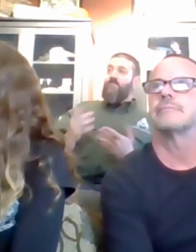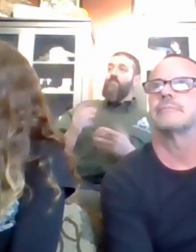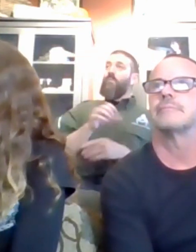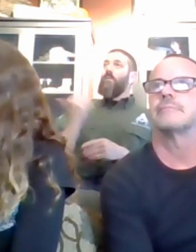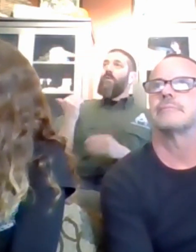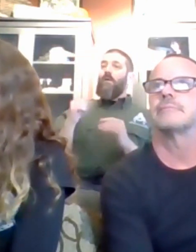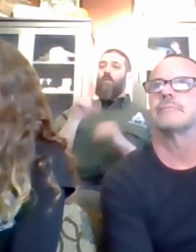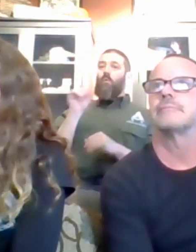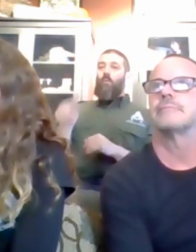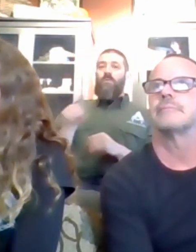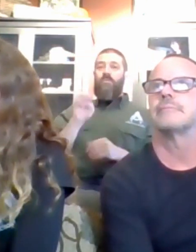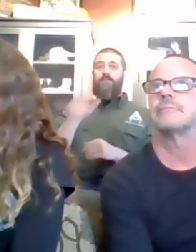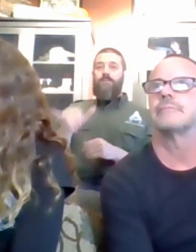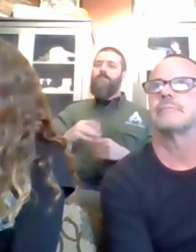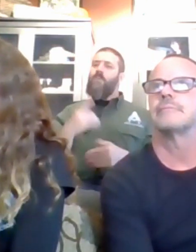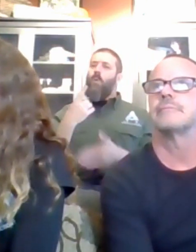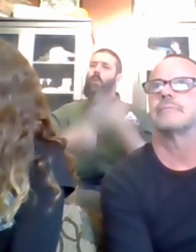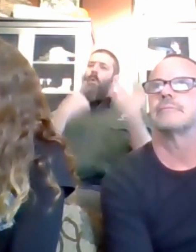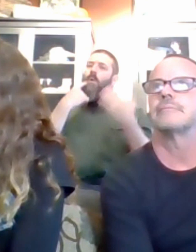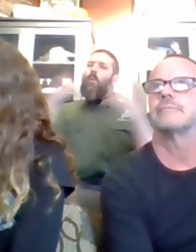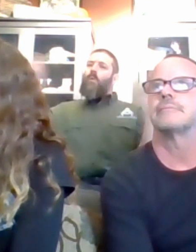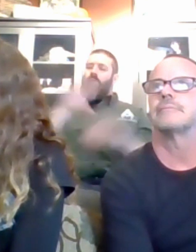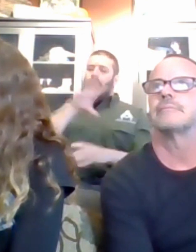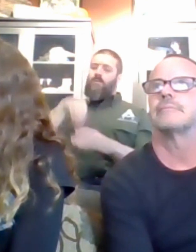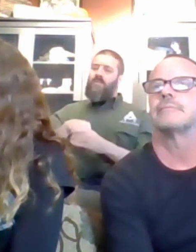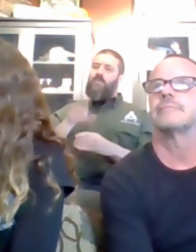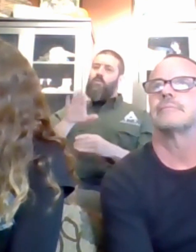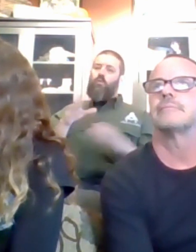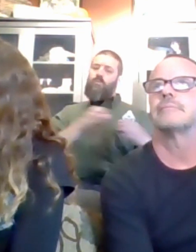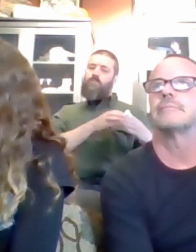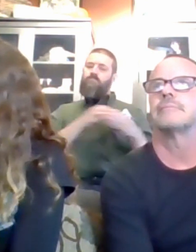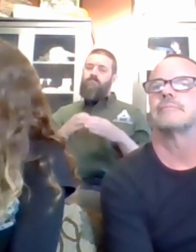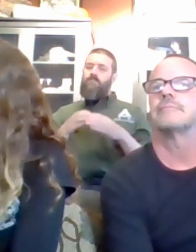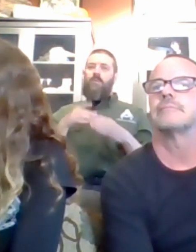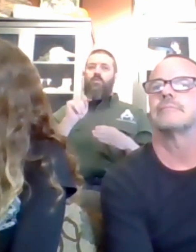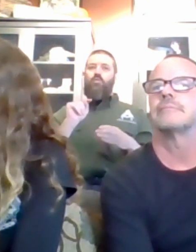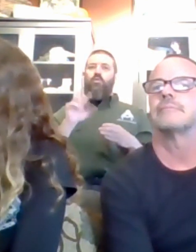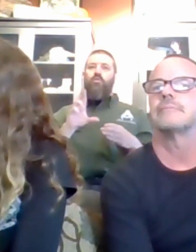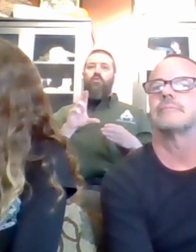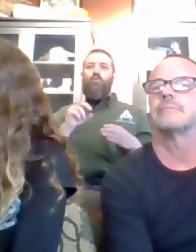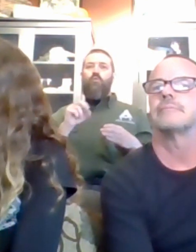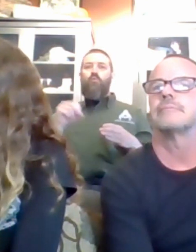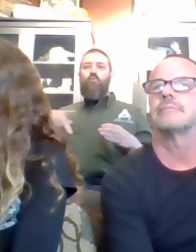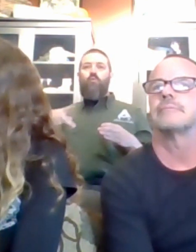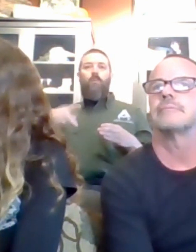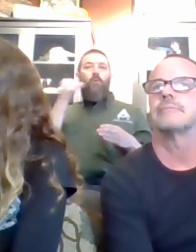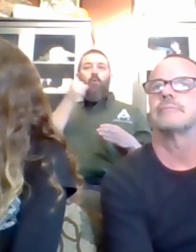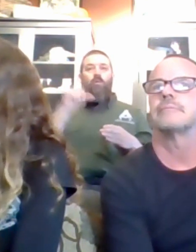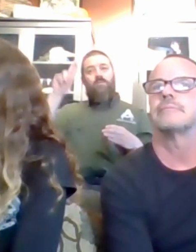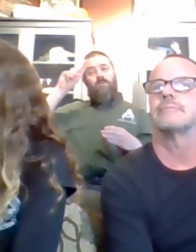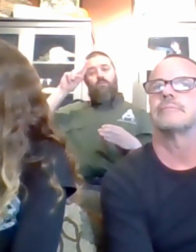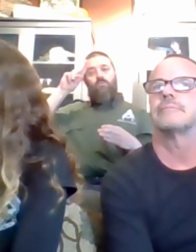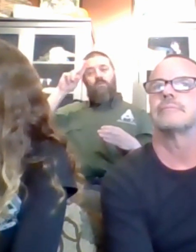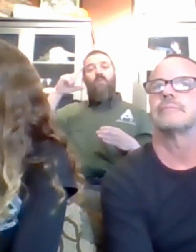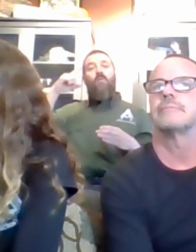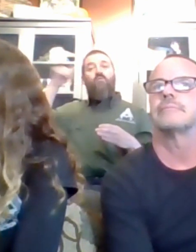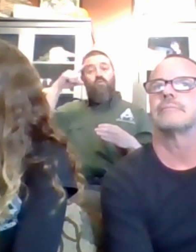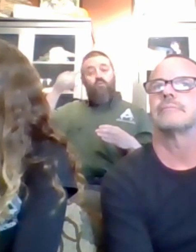What worked among your Girl Scout troop or other kids to change their minds as to not fear